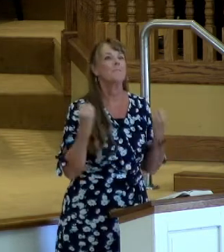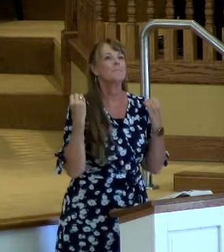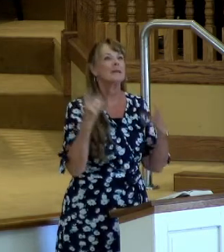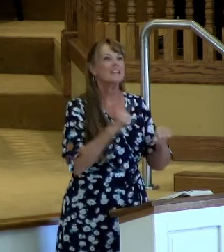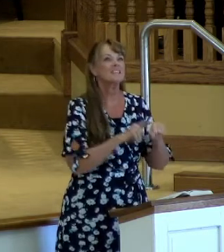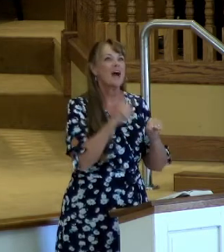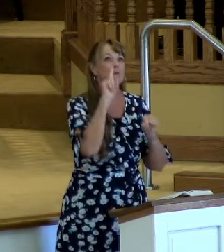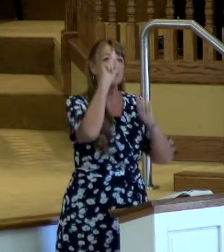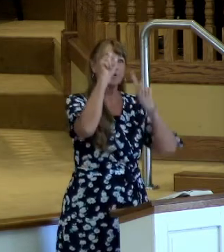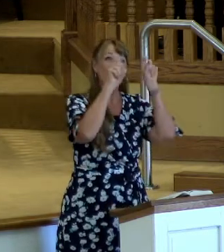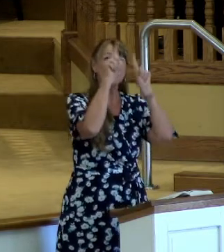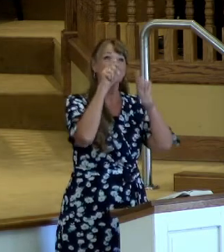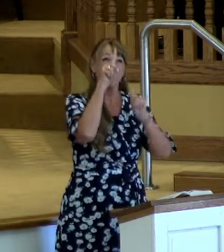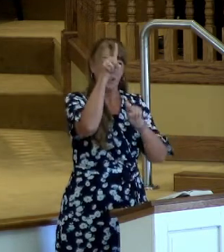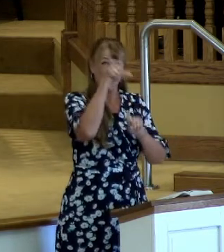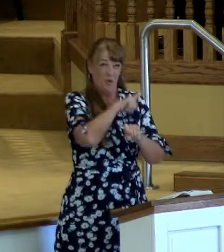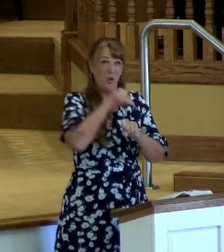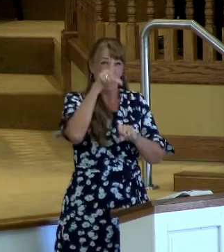question.